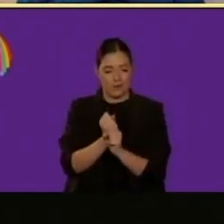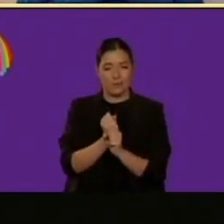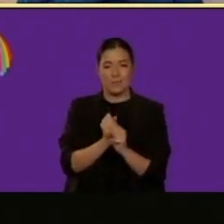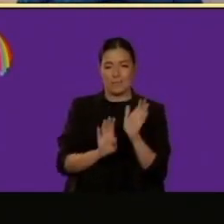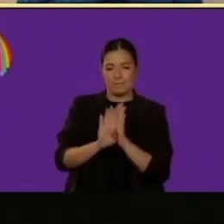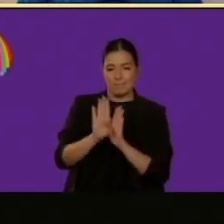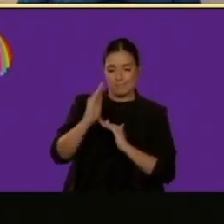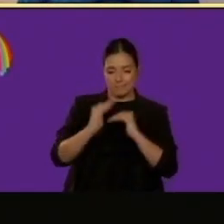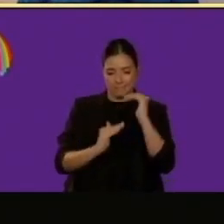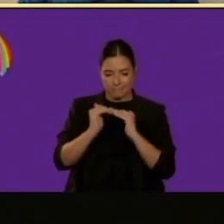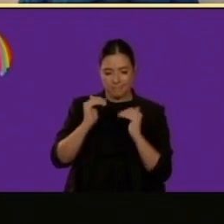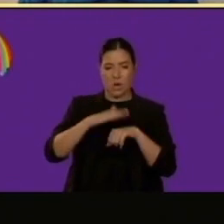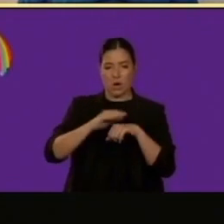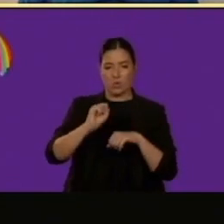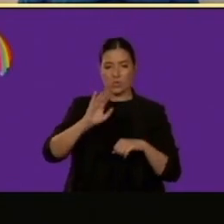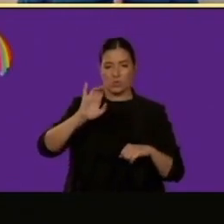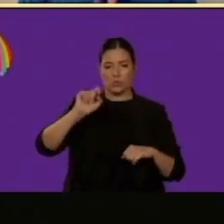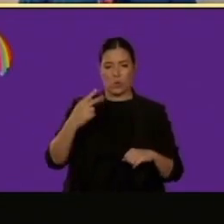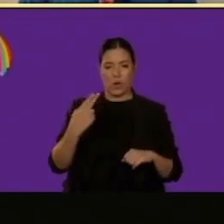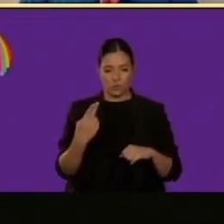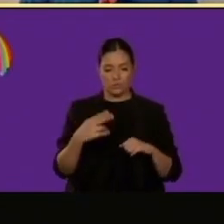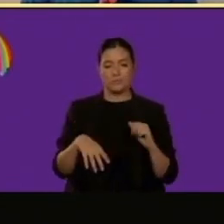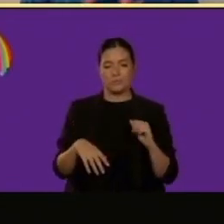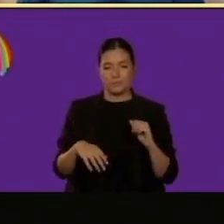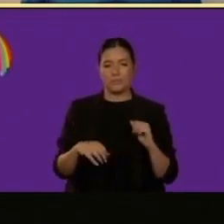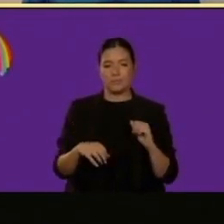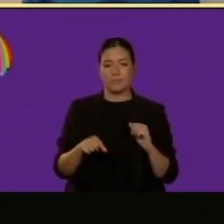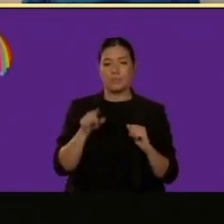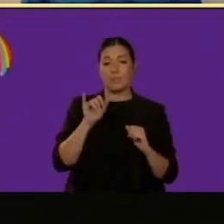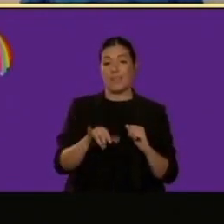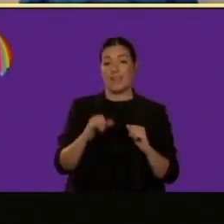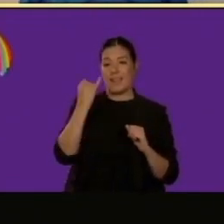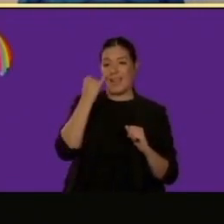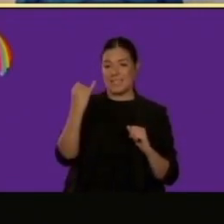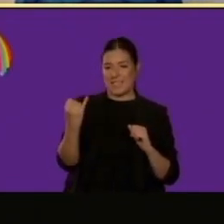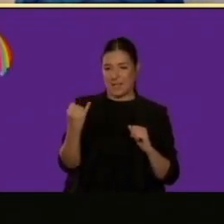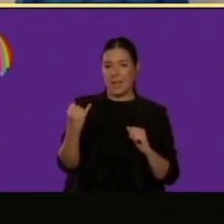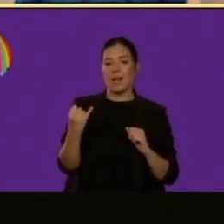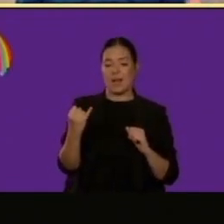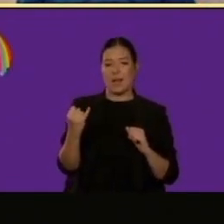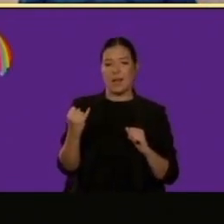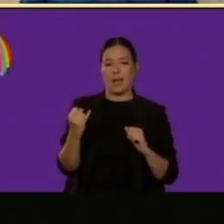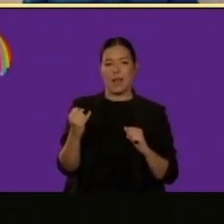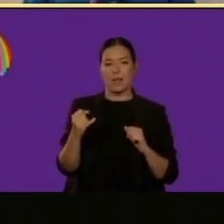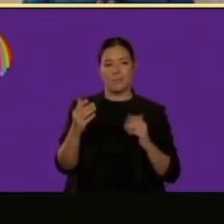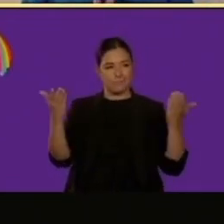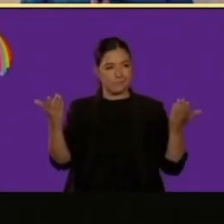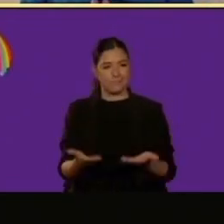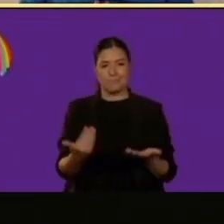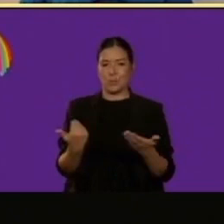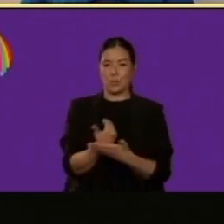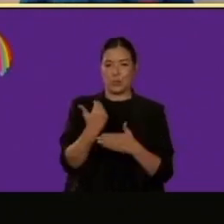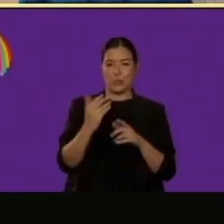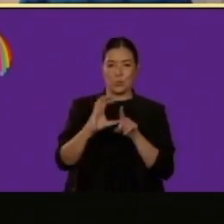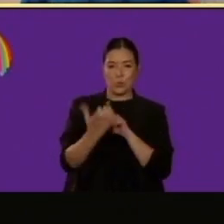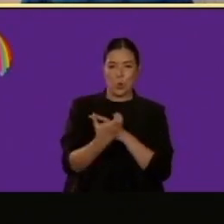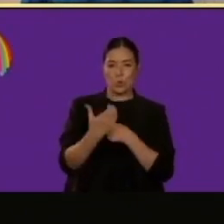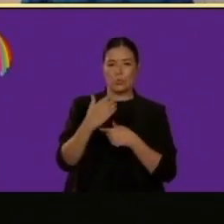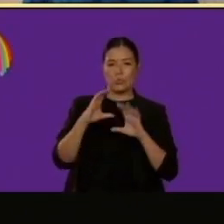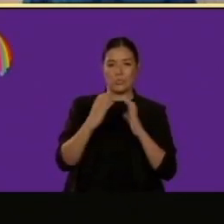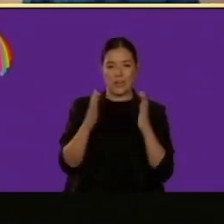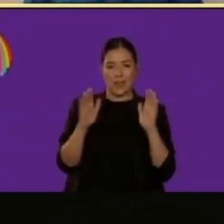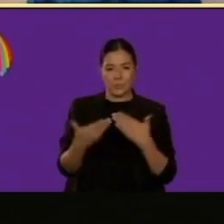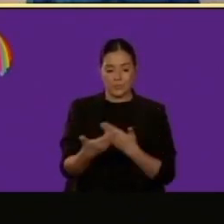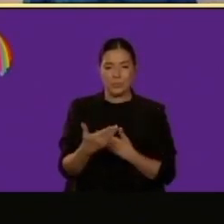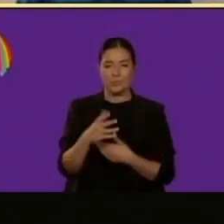activities. If we mix disciplines, we are helping to keep these open windows, because in the